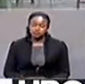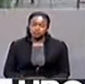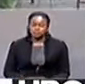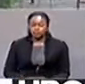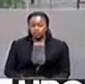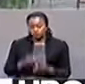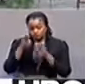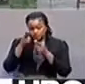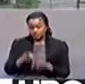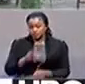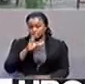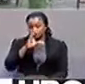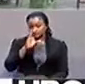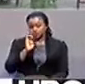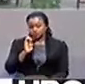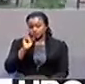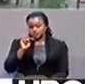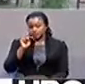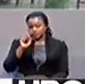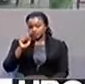Opendi.